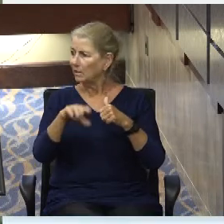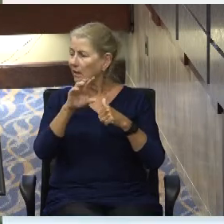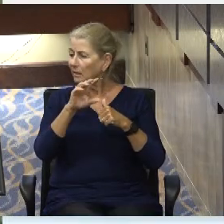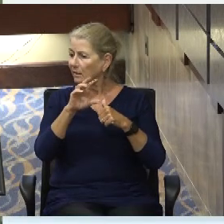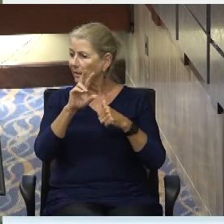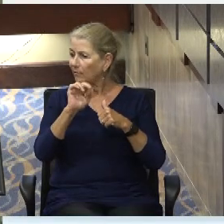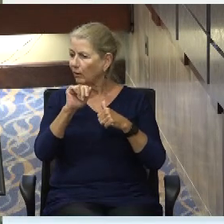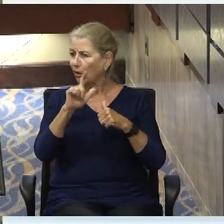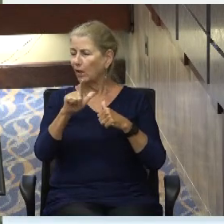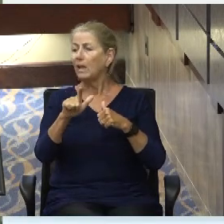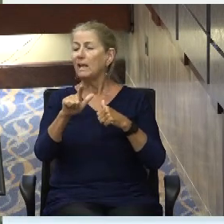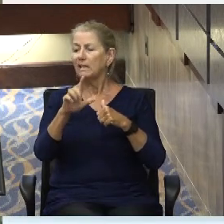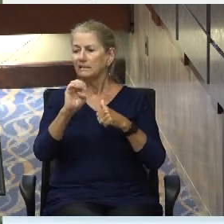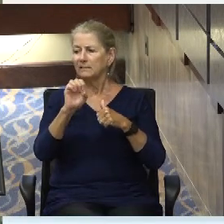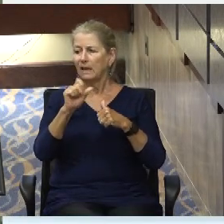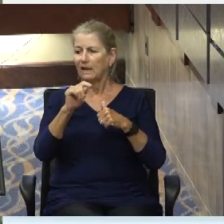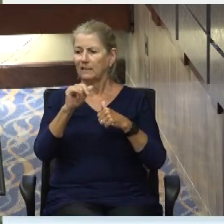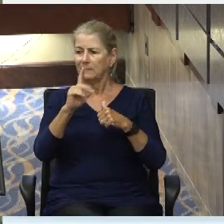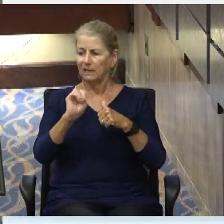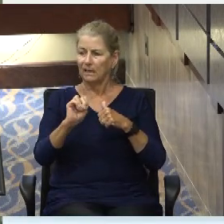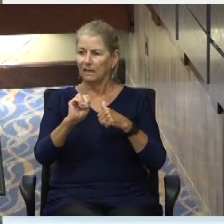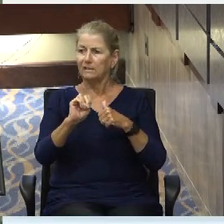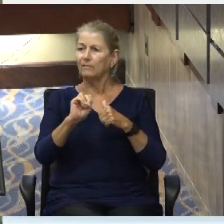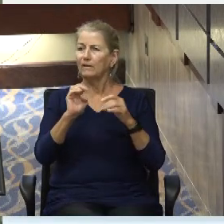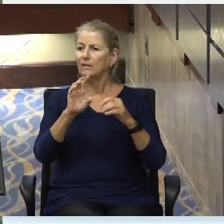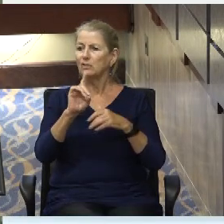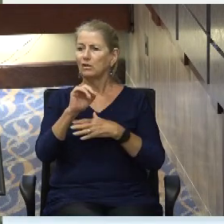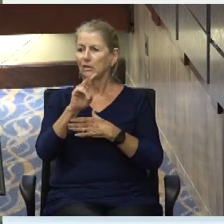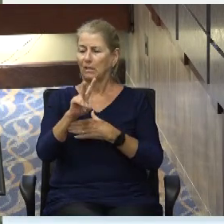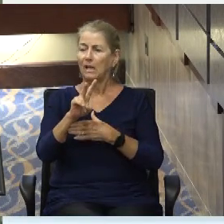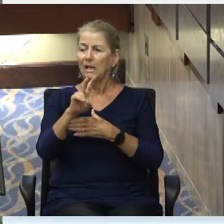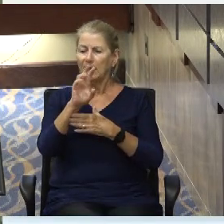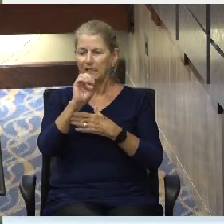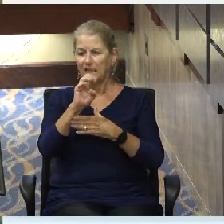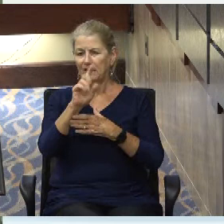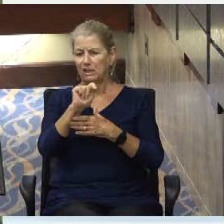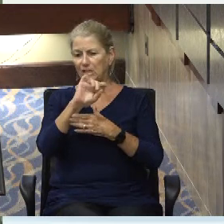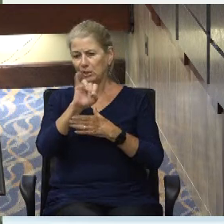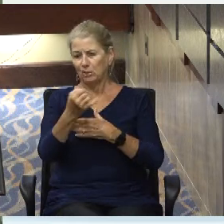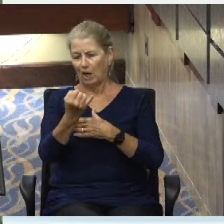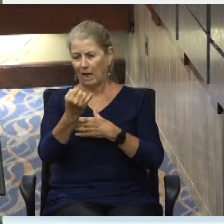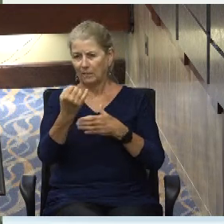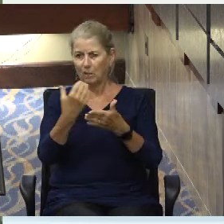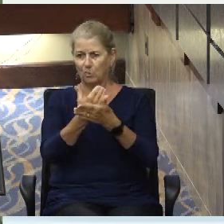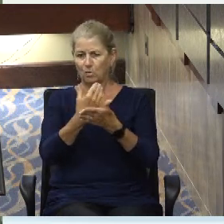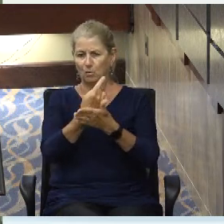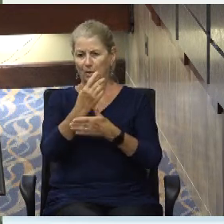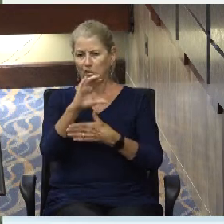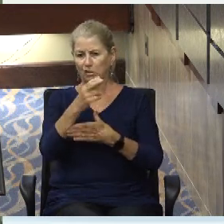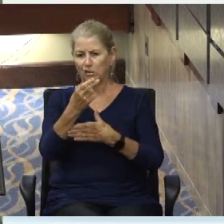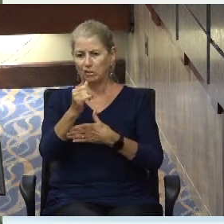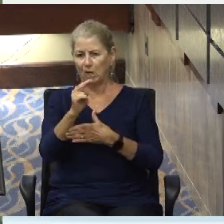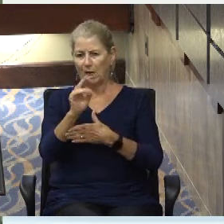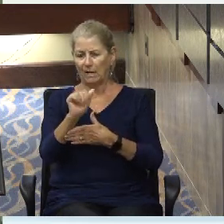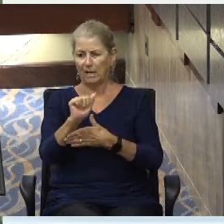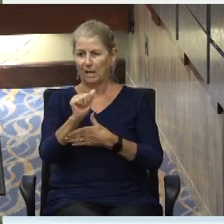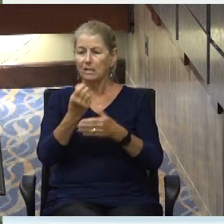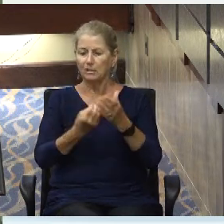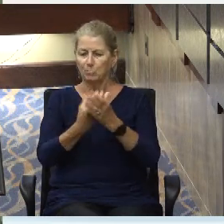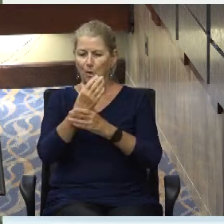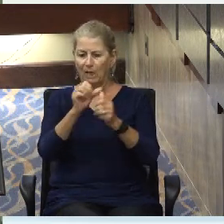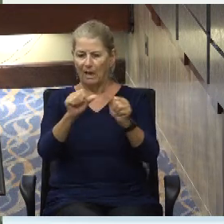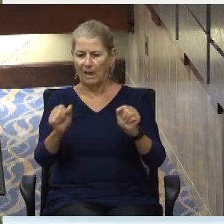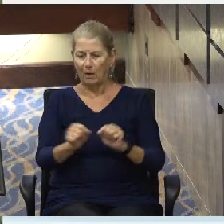Edition. This is a new subdivision out in the ETJ, out in the China Spring area off